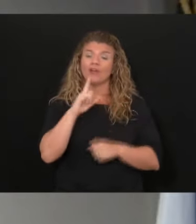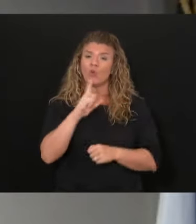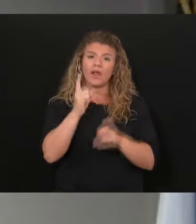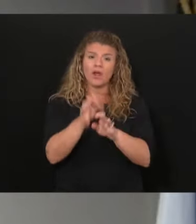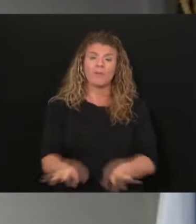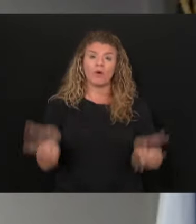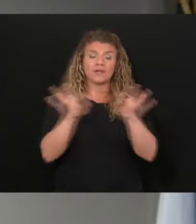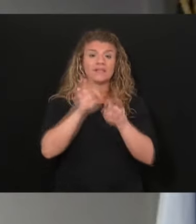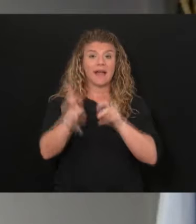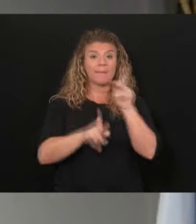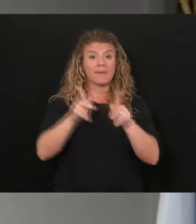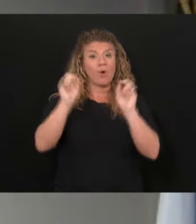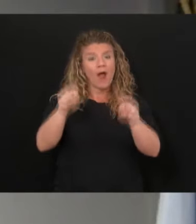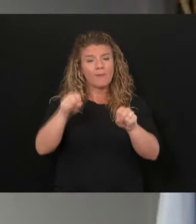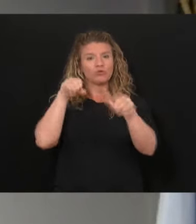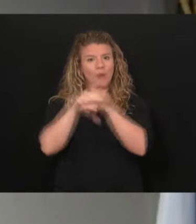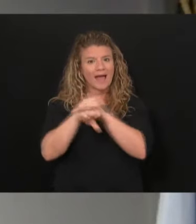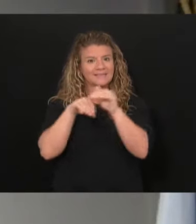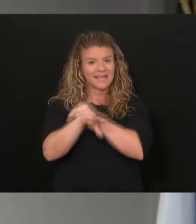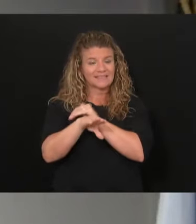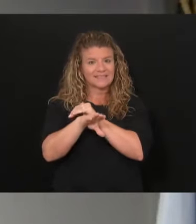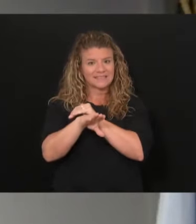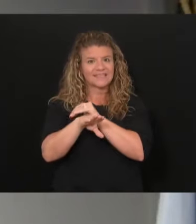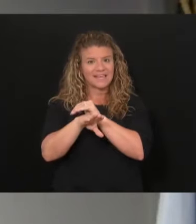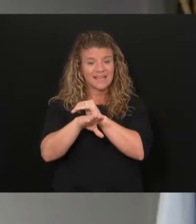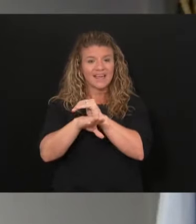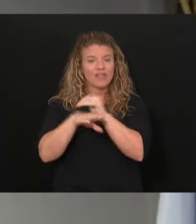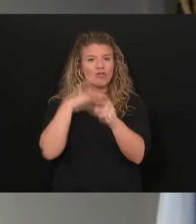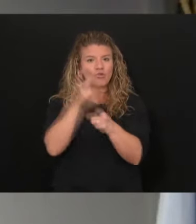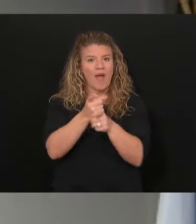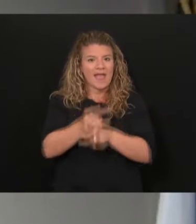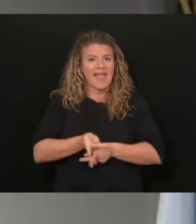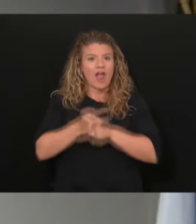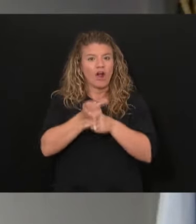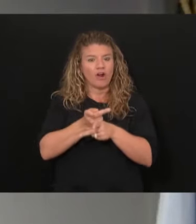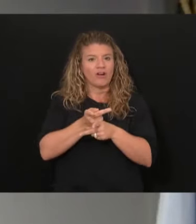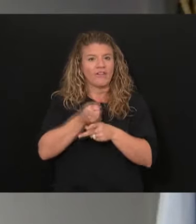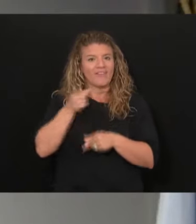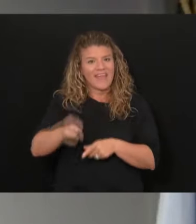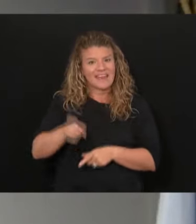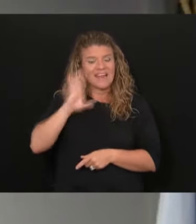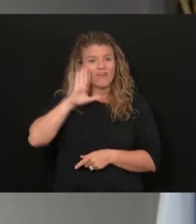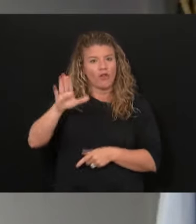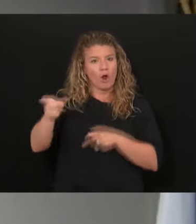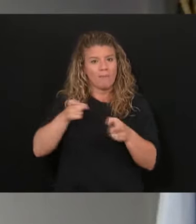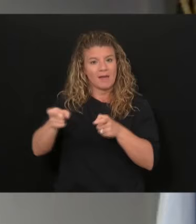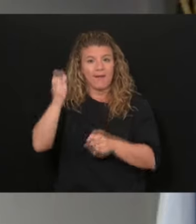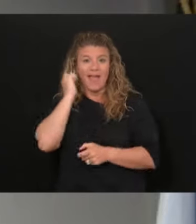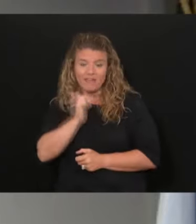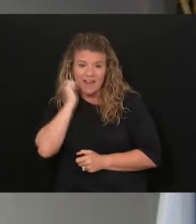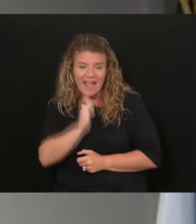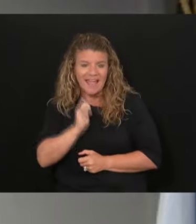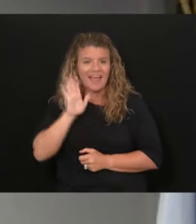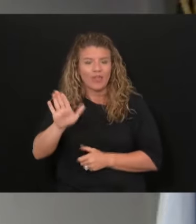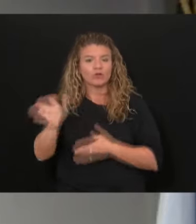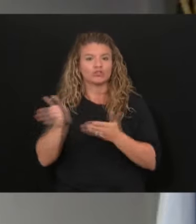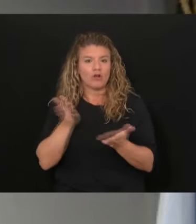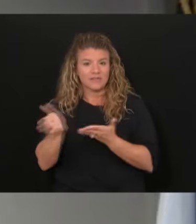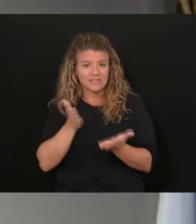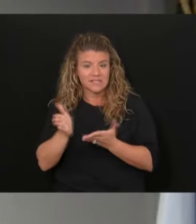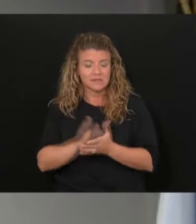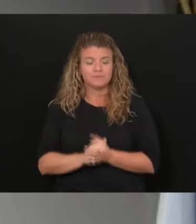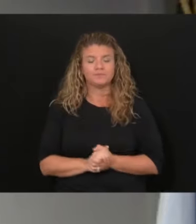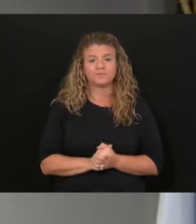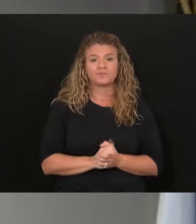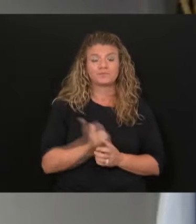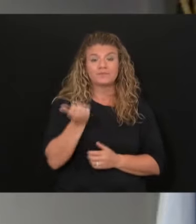people are able to access the chronic care, the chronic disease management that they need every day, and the preventive services. I think there's a couple